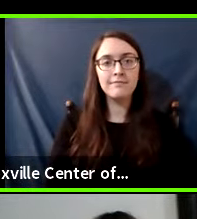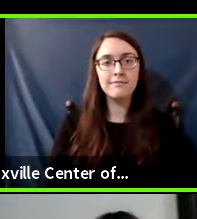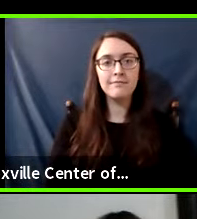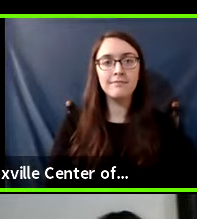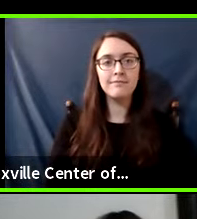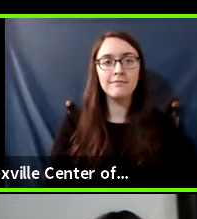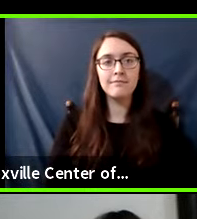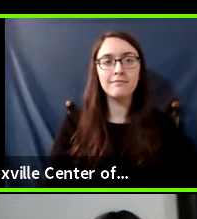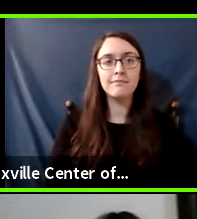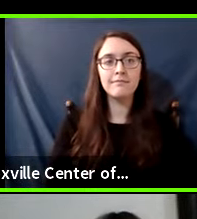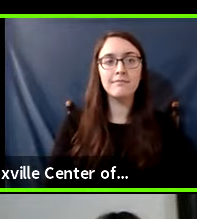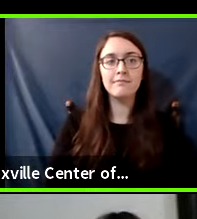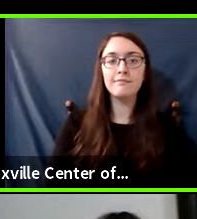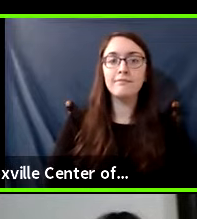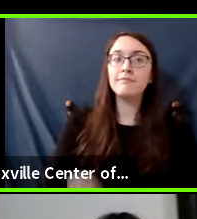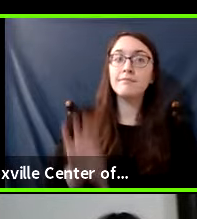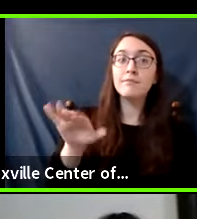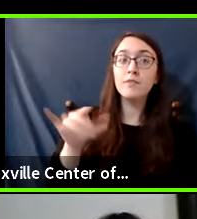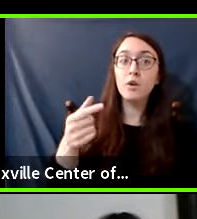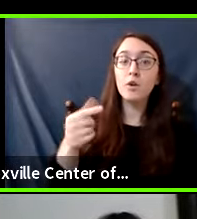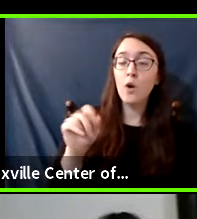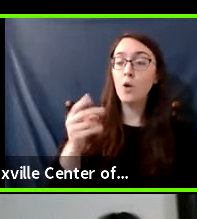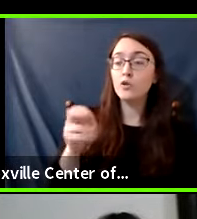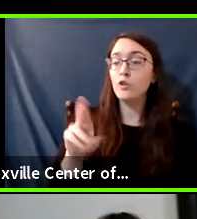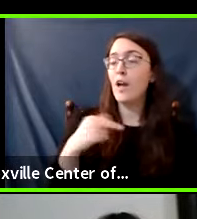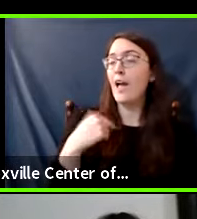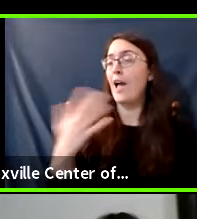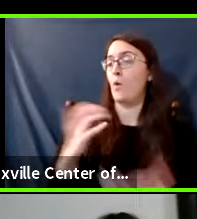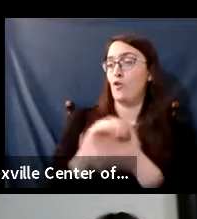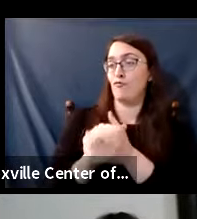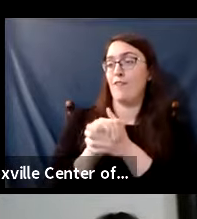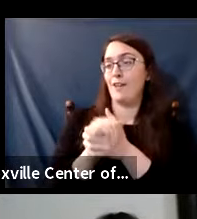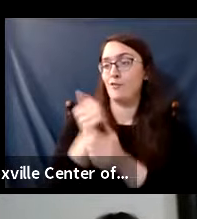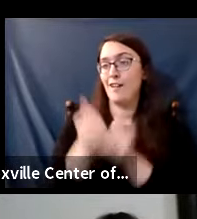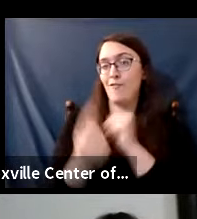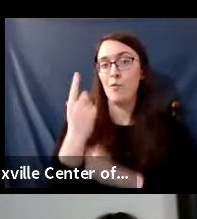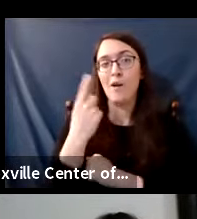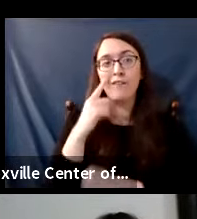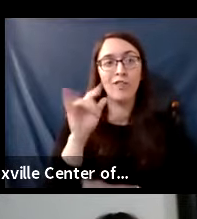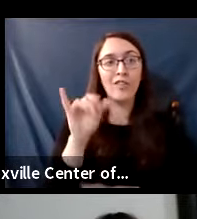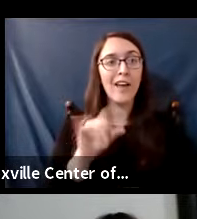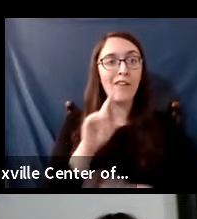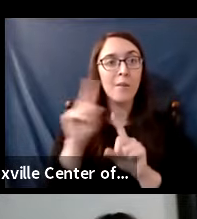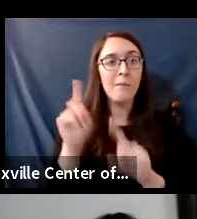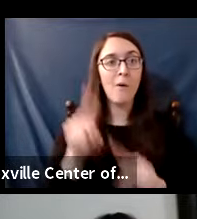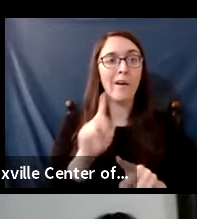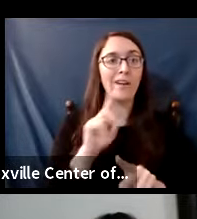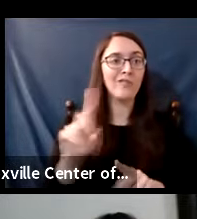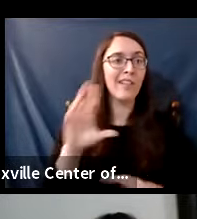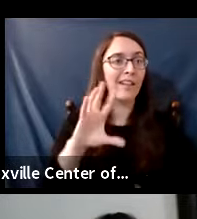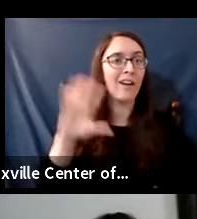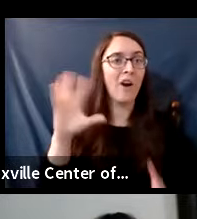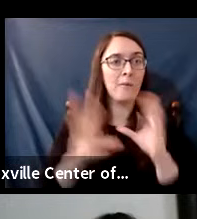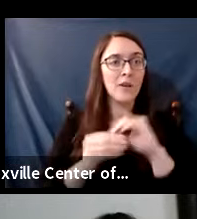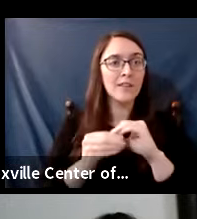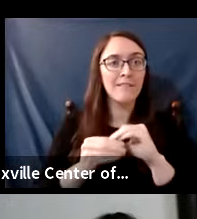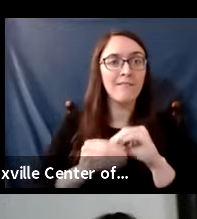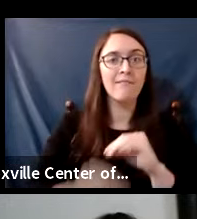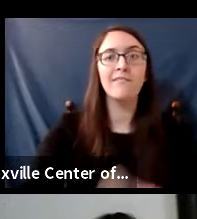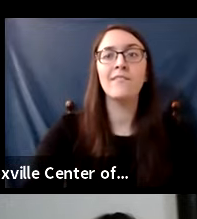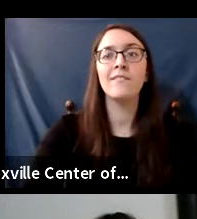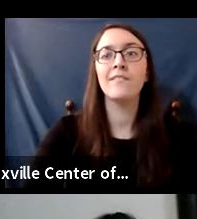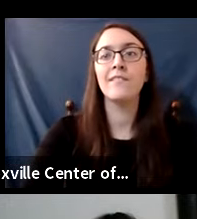Dr. Buchanan, I just want to congratulate everybody on that report. It's really comprehensive. You know, I know in times before